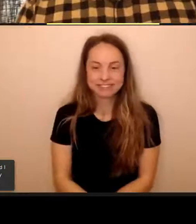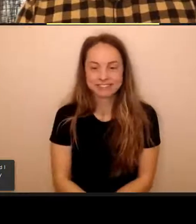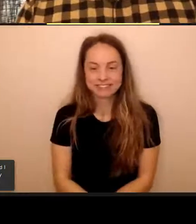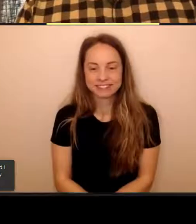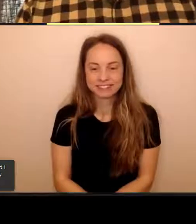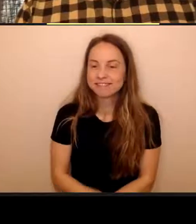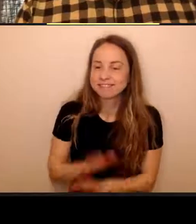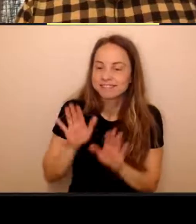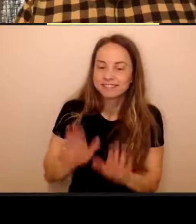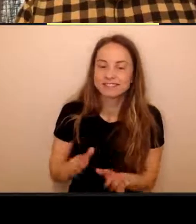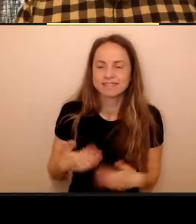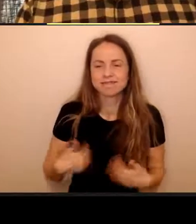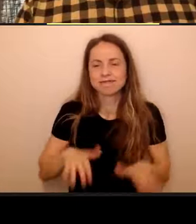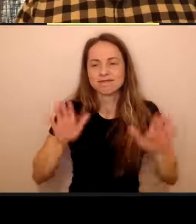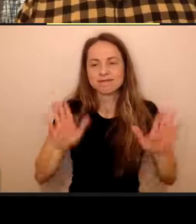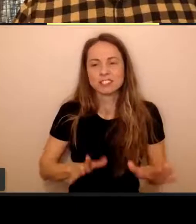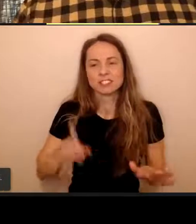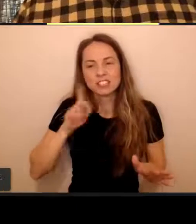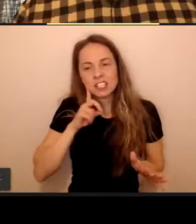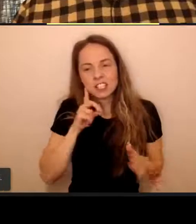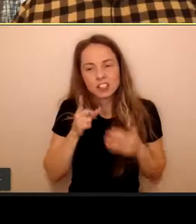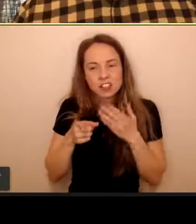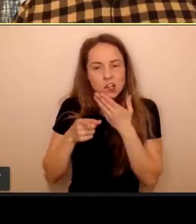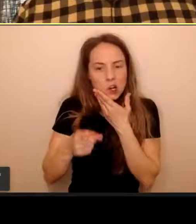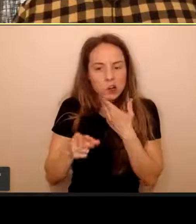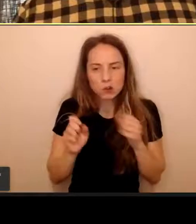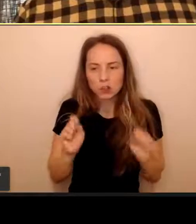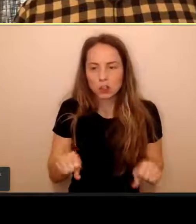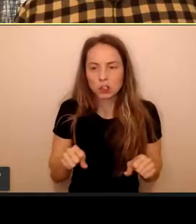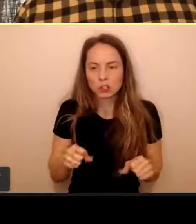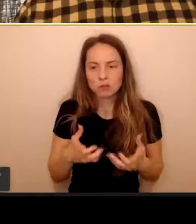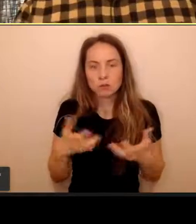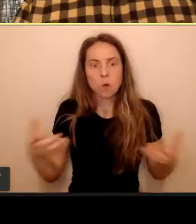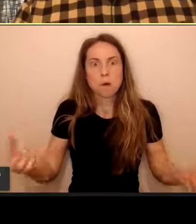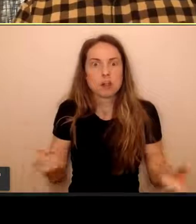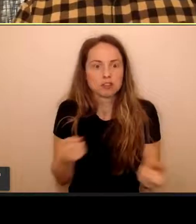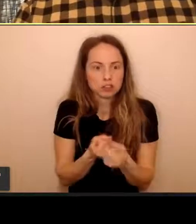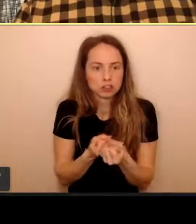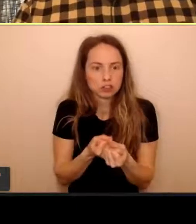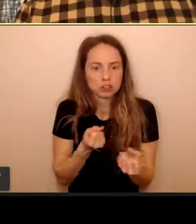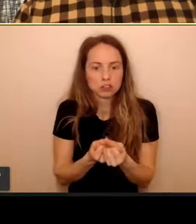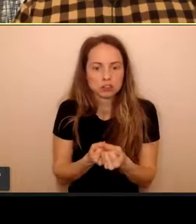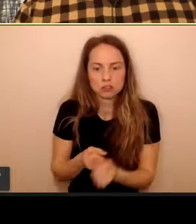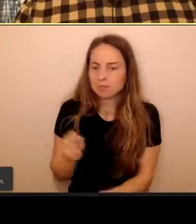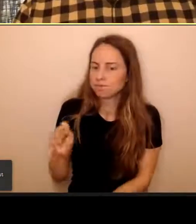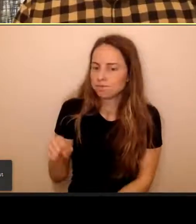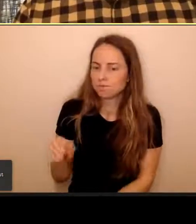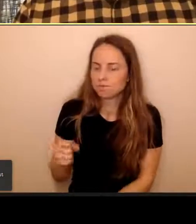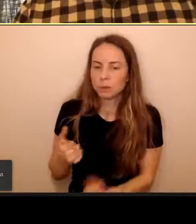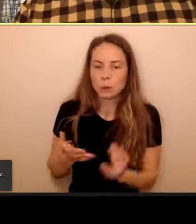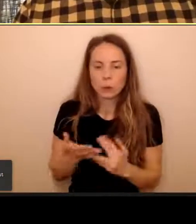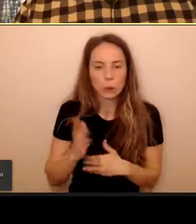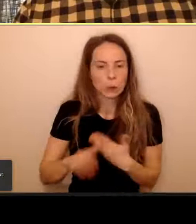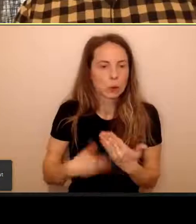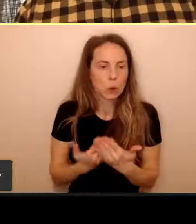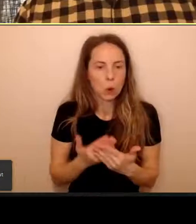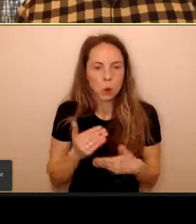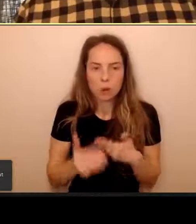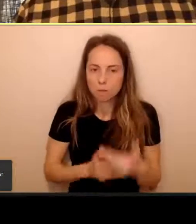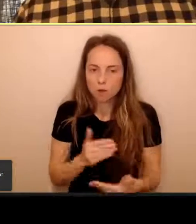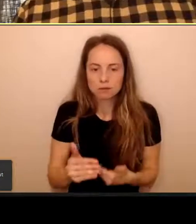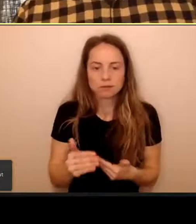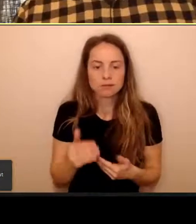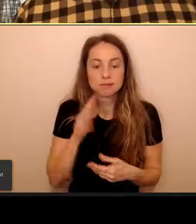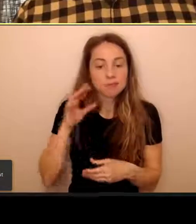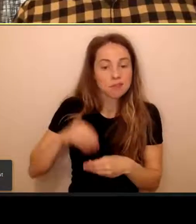Awesome. it's so wonderful to hear that you were able to get so much support throughout the whole process, including